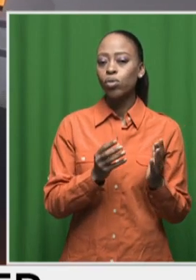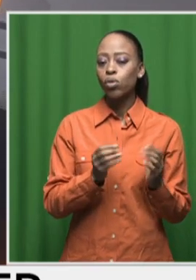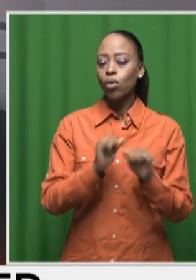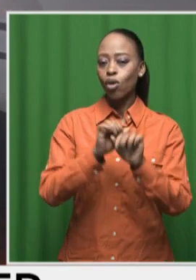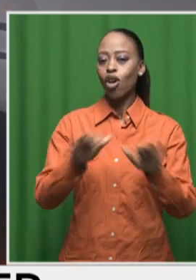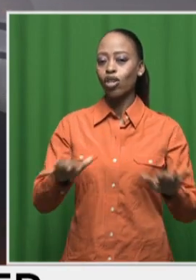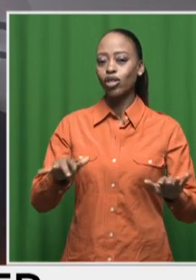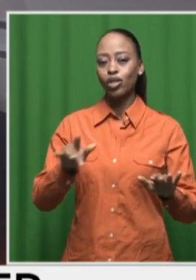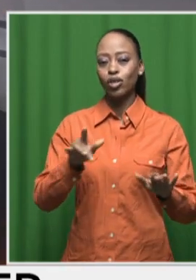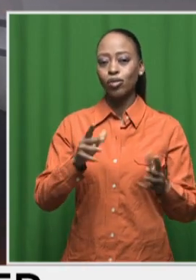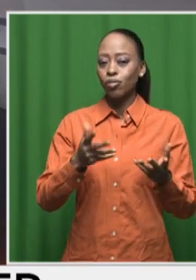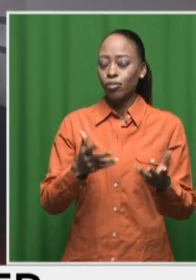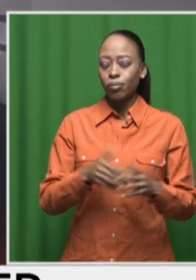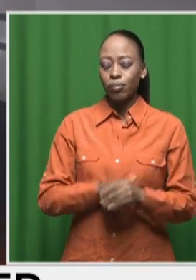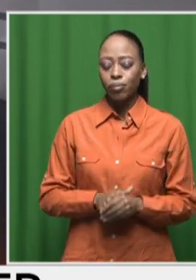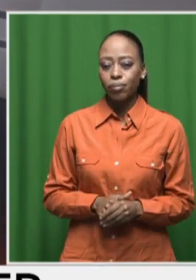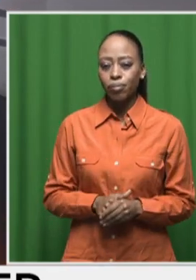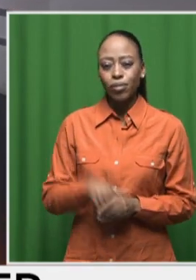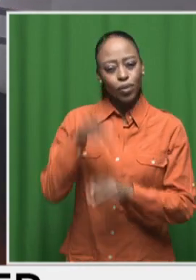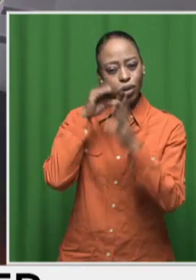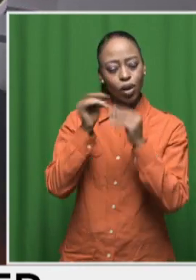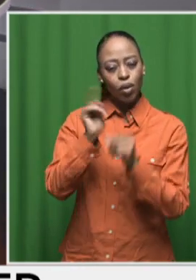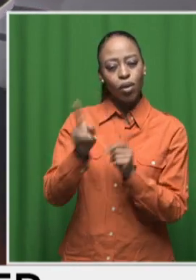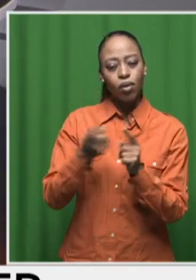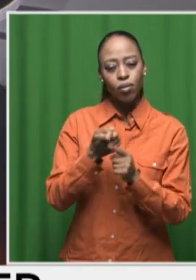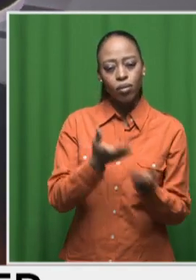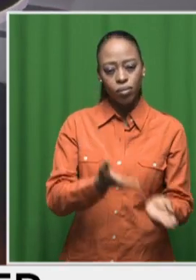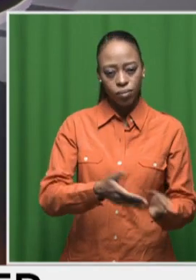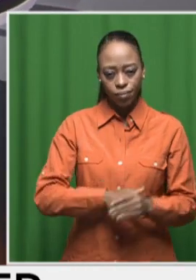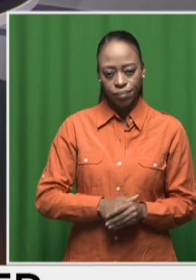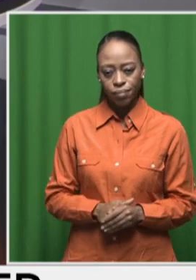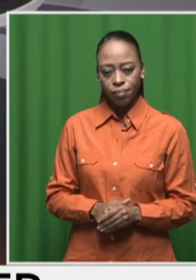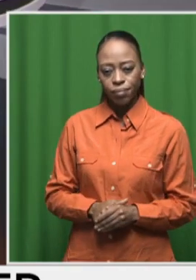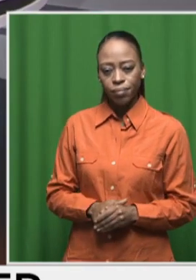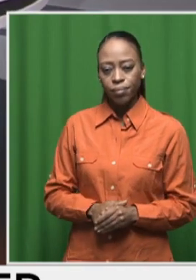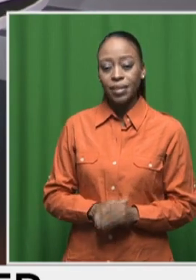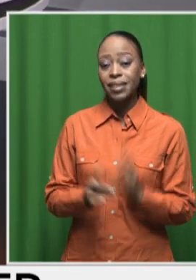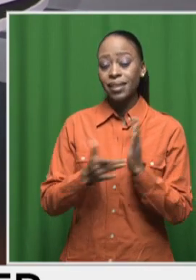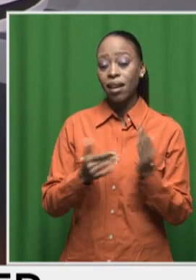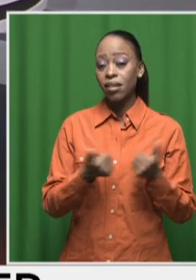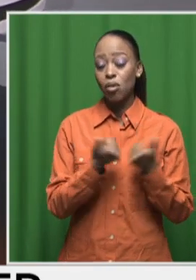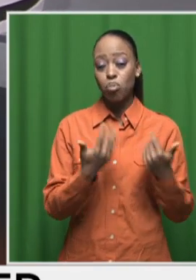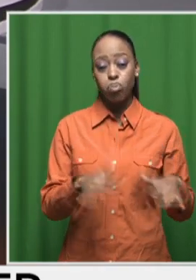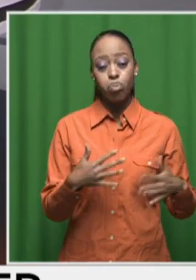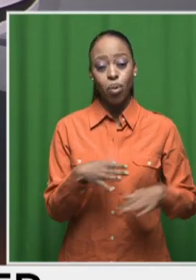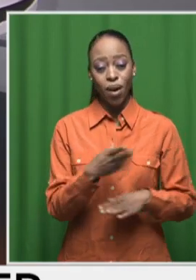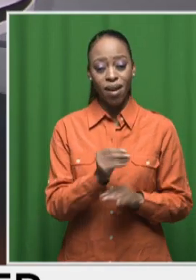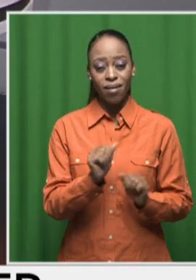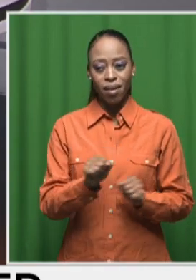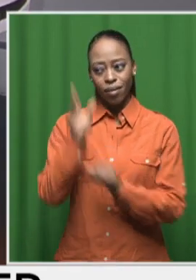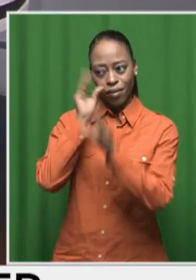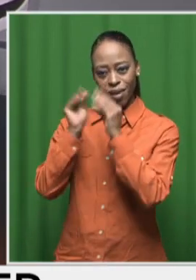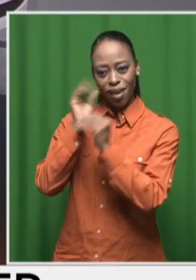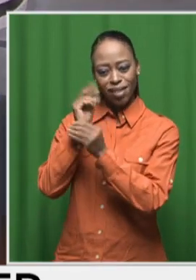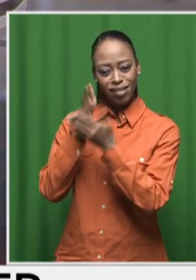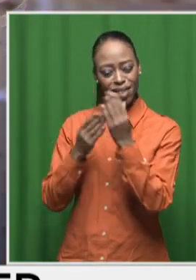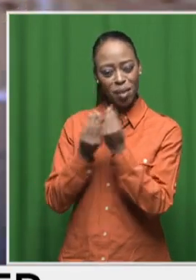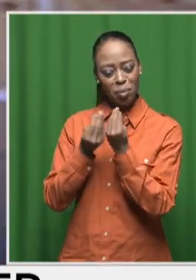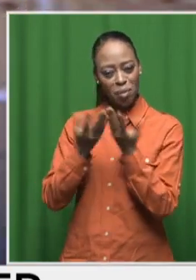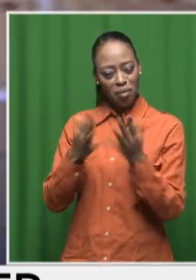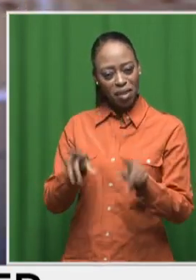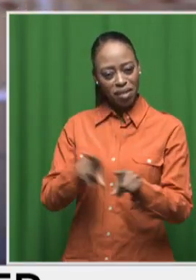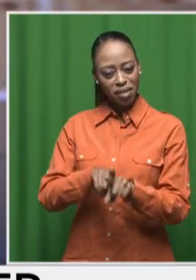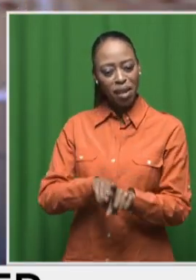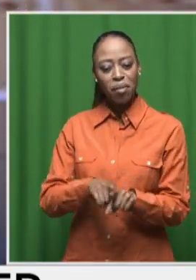It comes with its own lessons. Yeah. So I think, of course, there are technical challenges and lessons, which we've already spoken about in terms